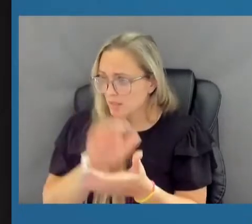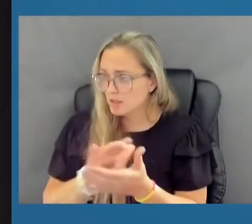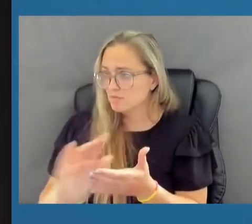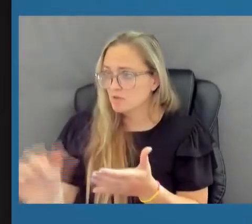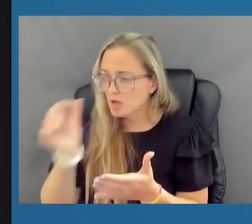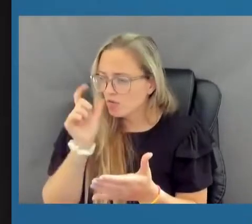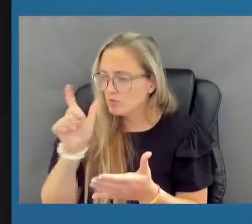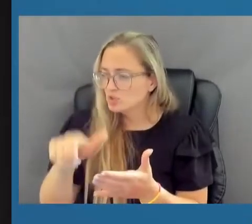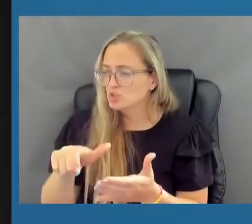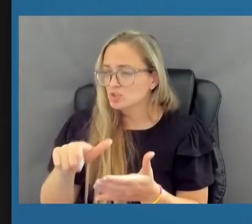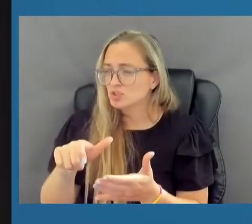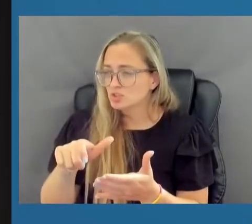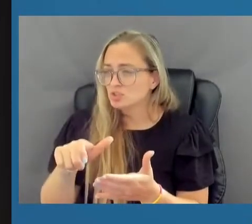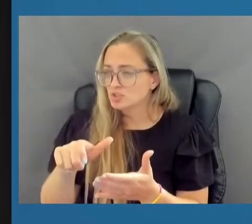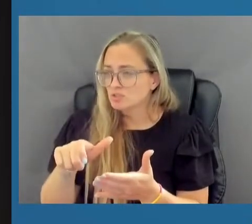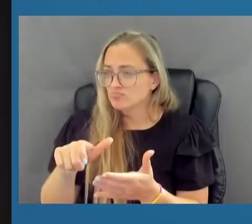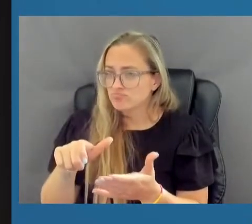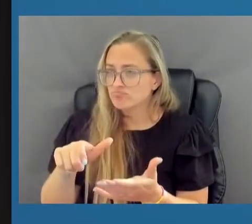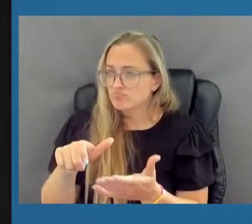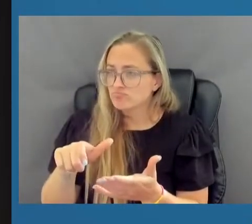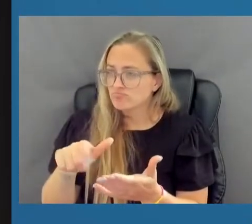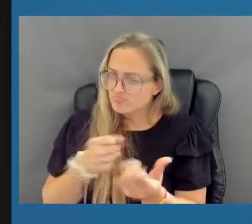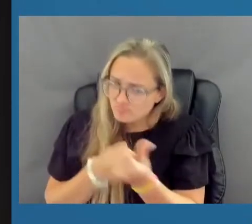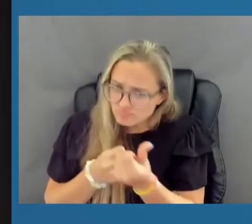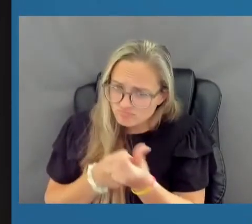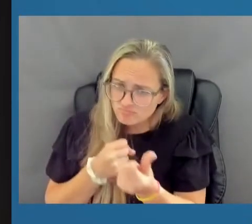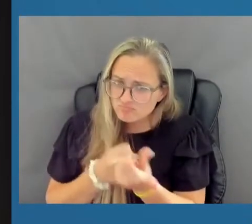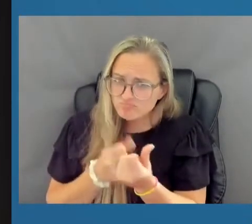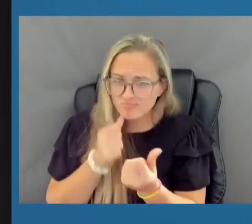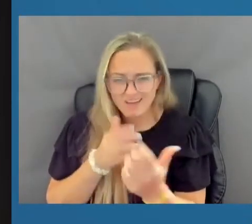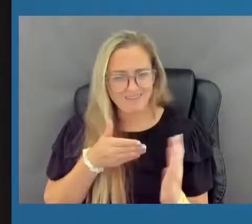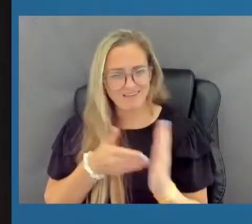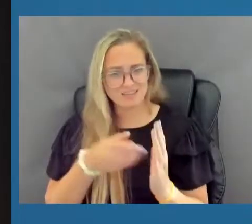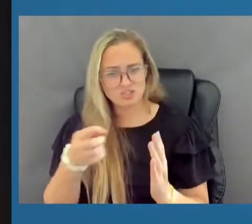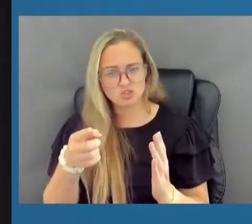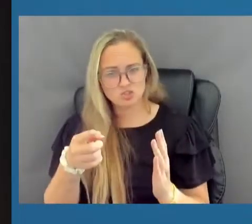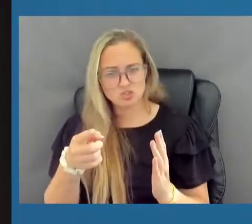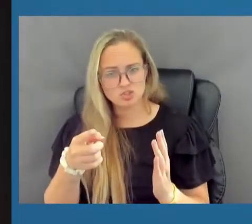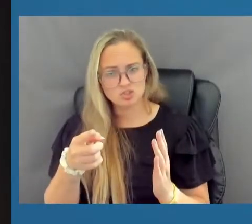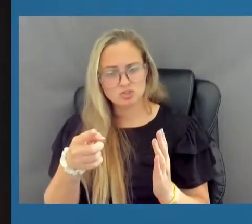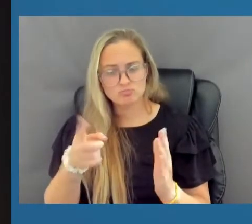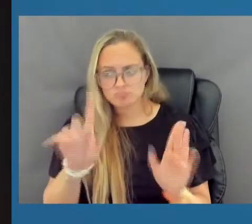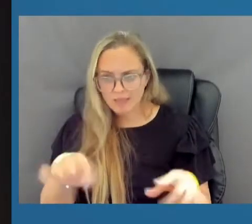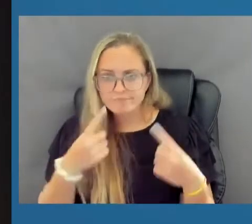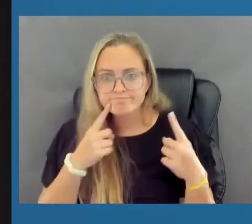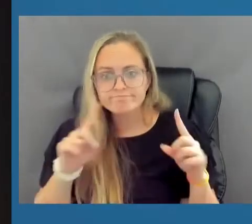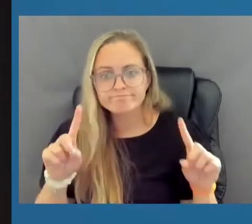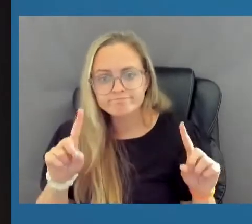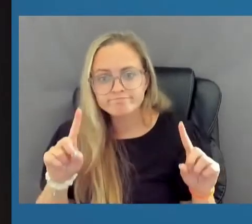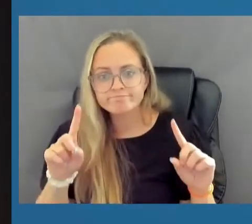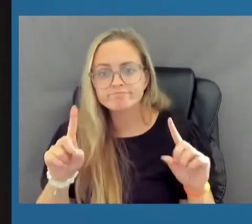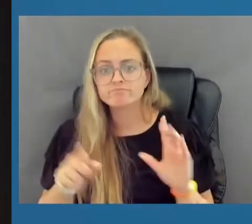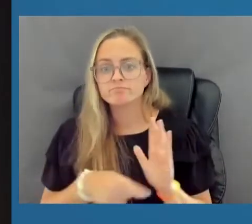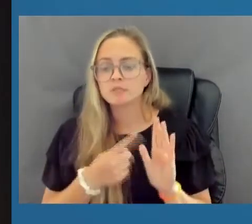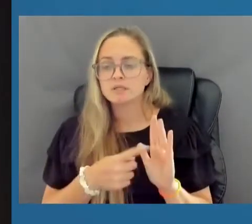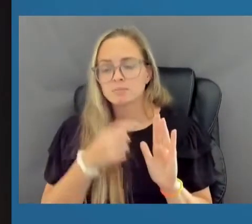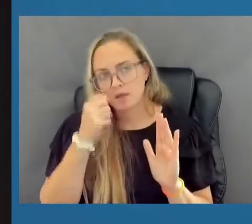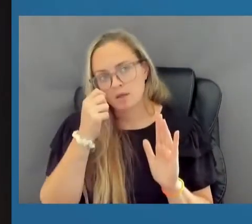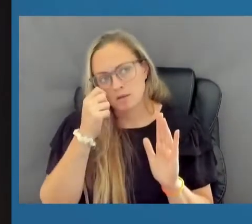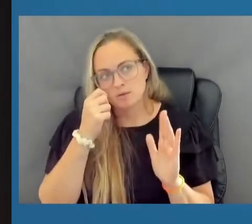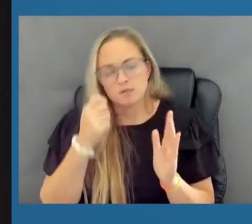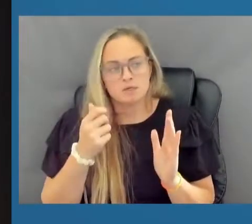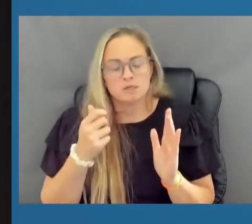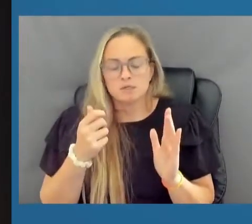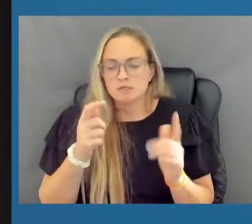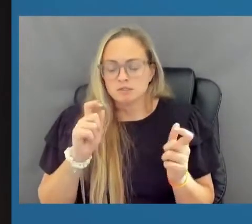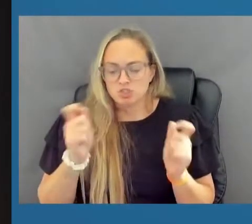be on your side, not on your back, they can prosper. But sometimes the winds of change are out there. They're